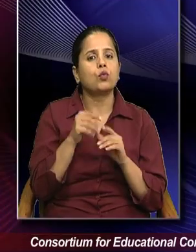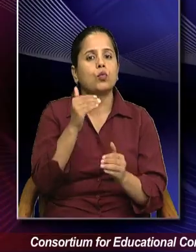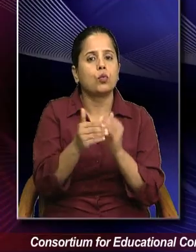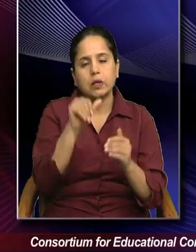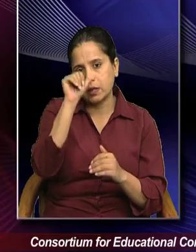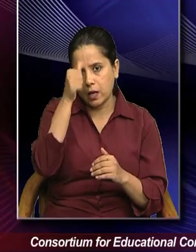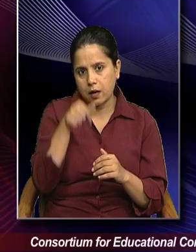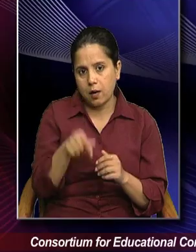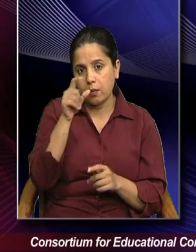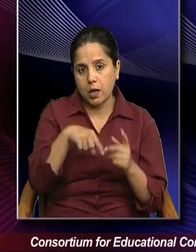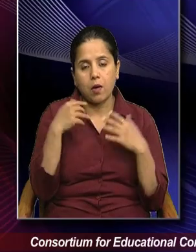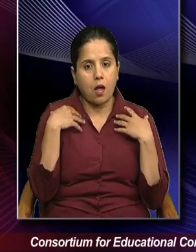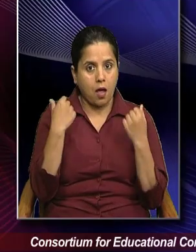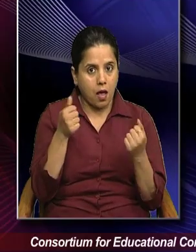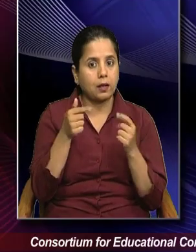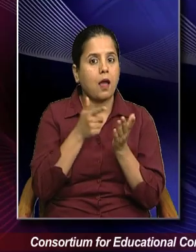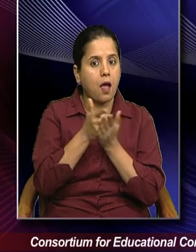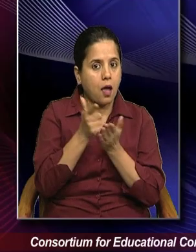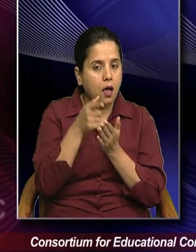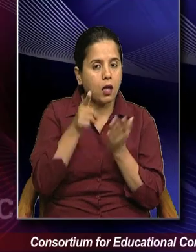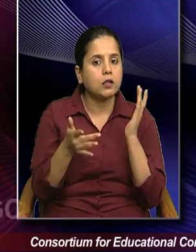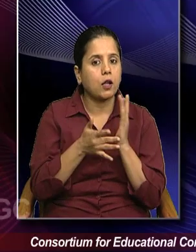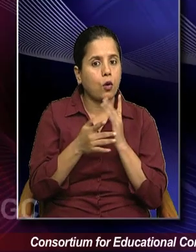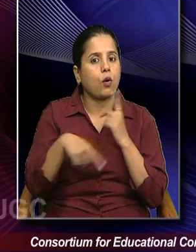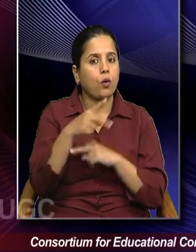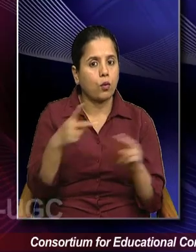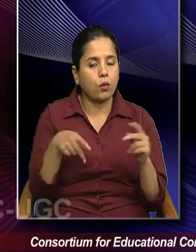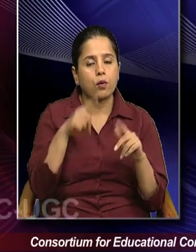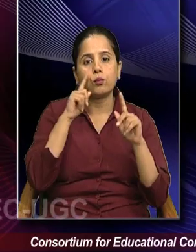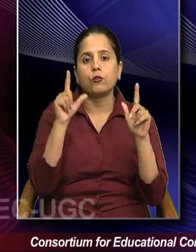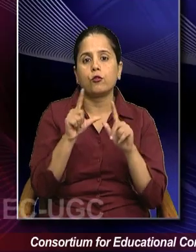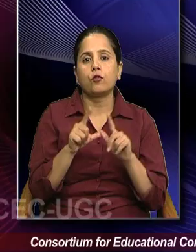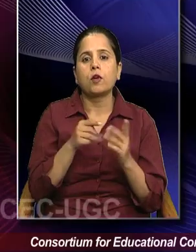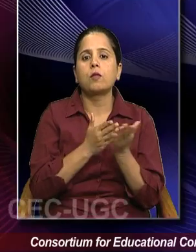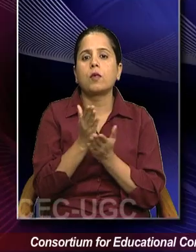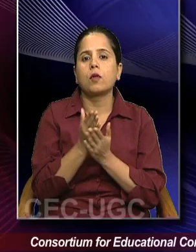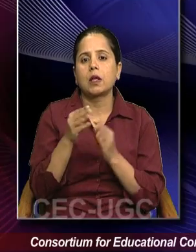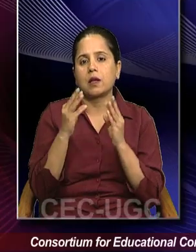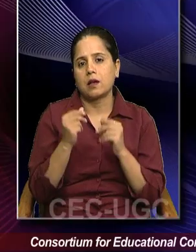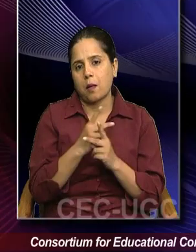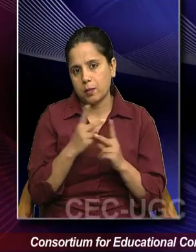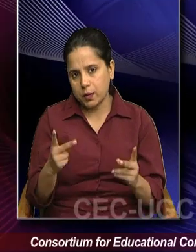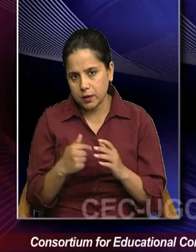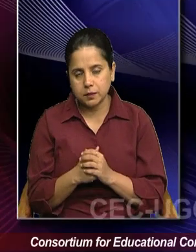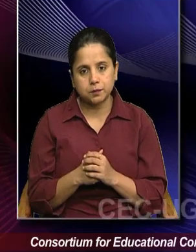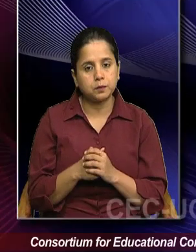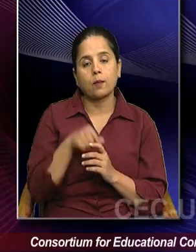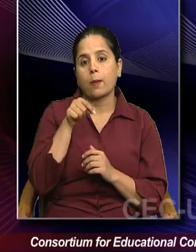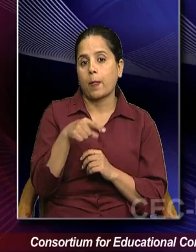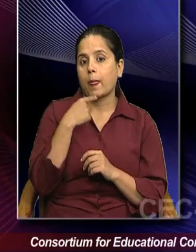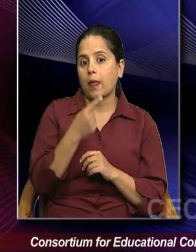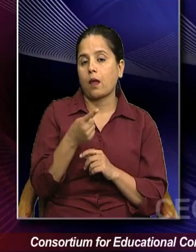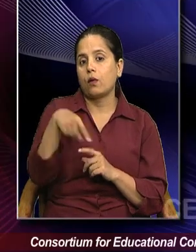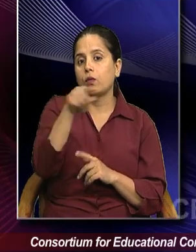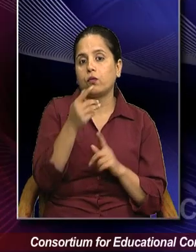Indian public health, agriculture or technology? The evidence, methods and numbers. This is where